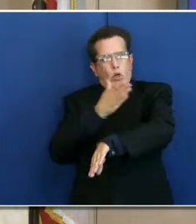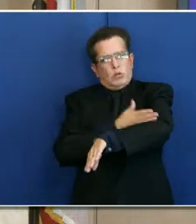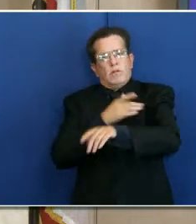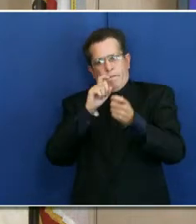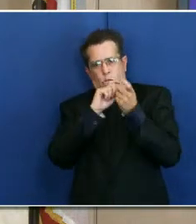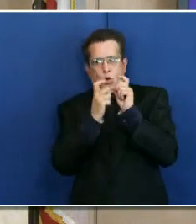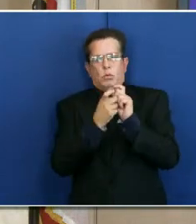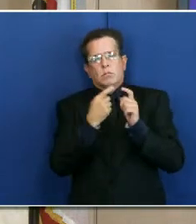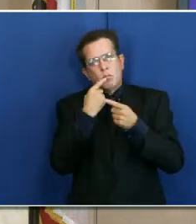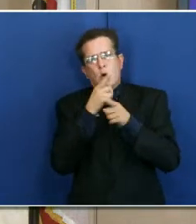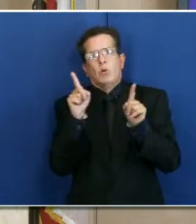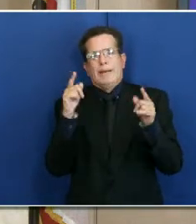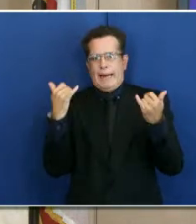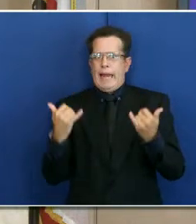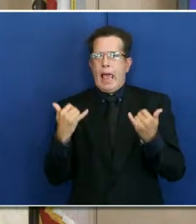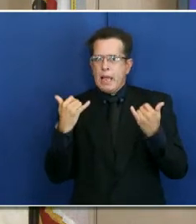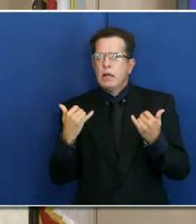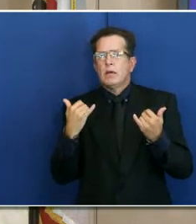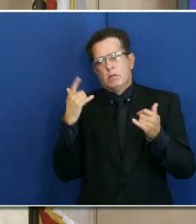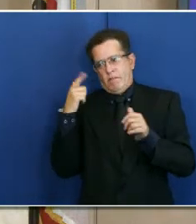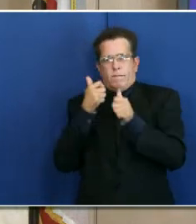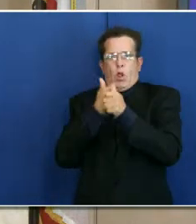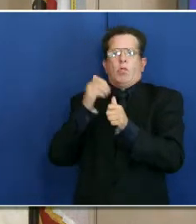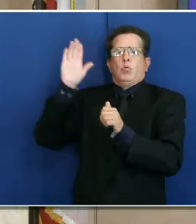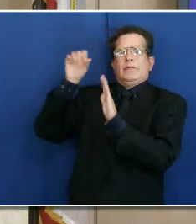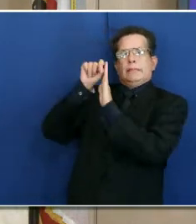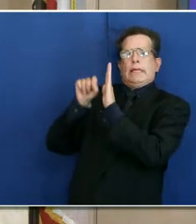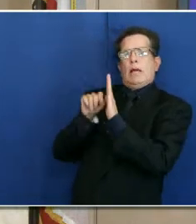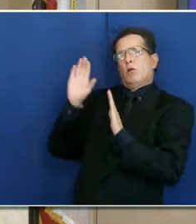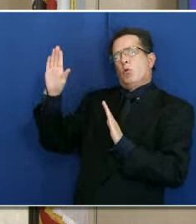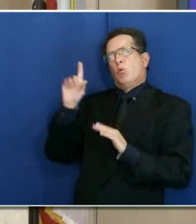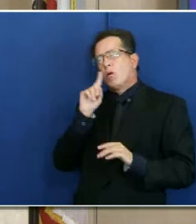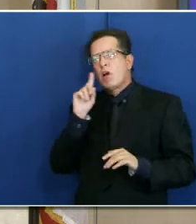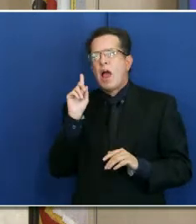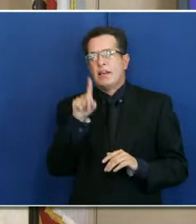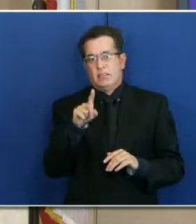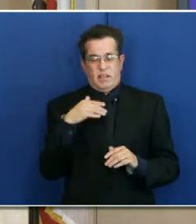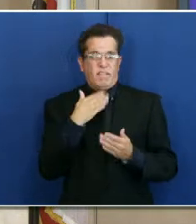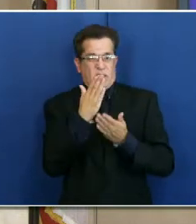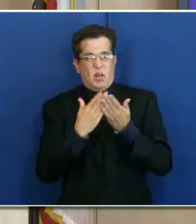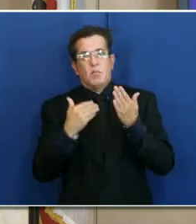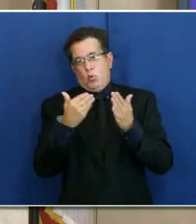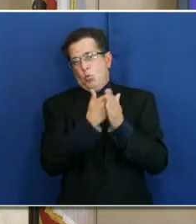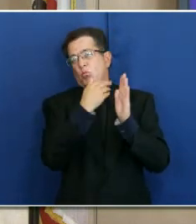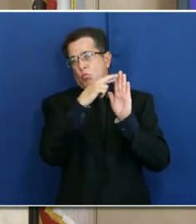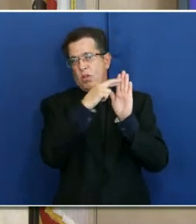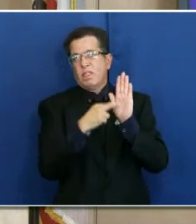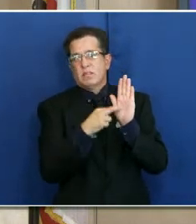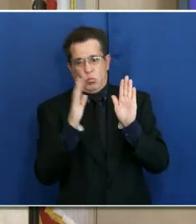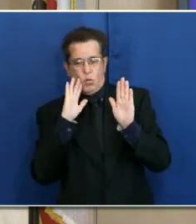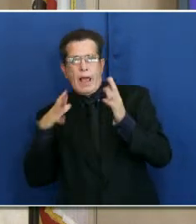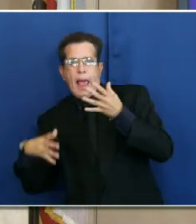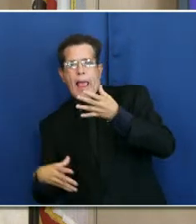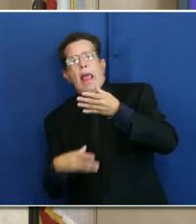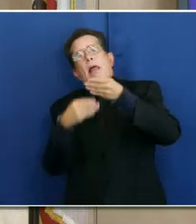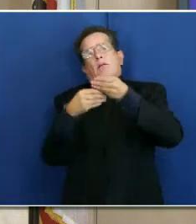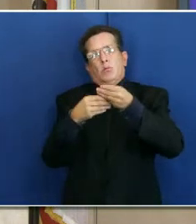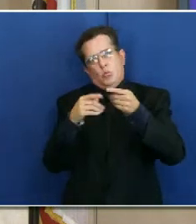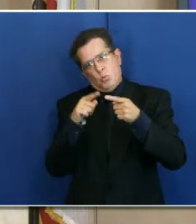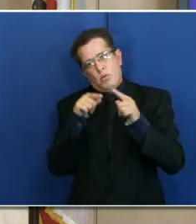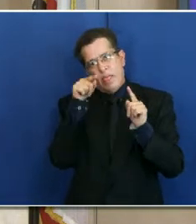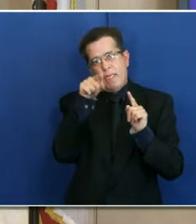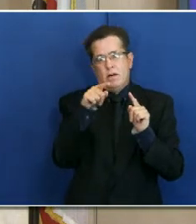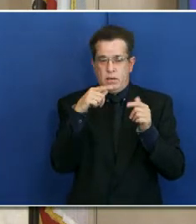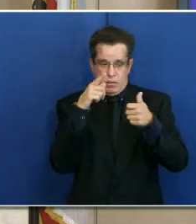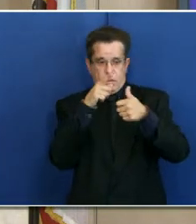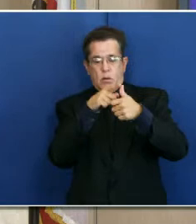today to bring us in line with the new state guidance. There are a couple things that are being added into that.